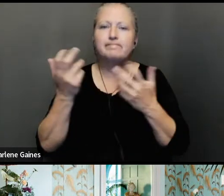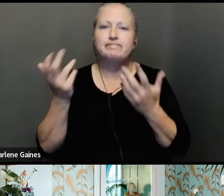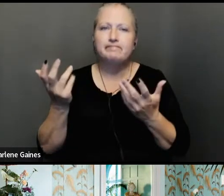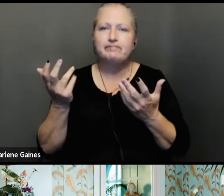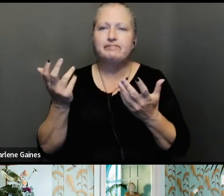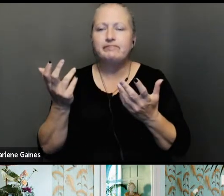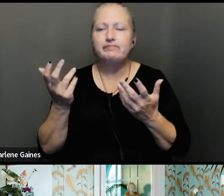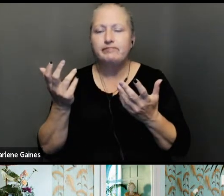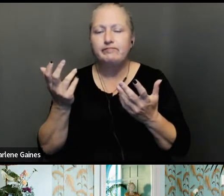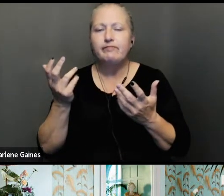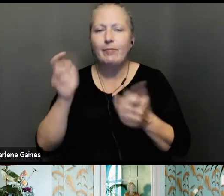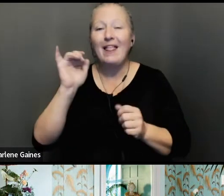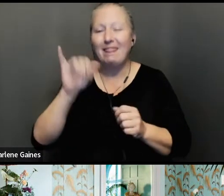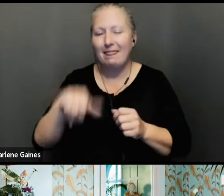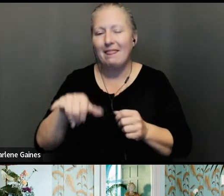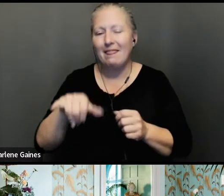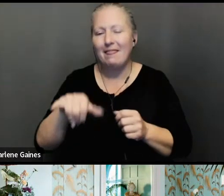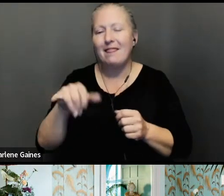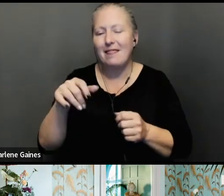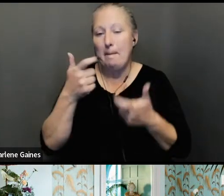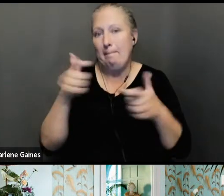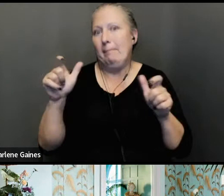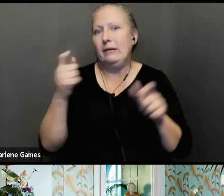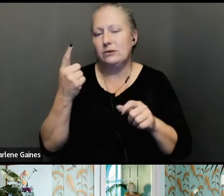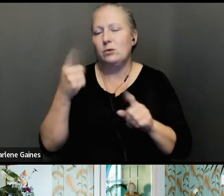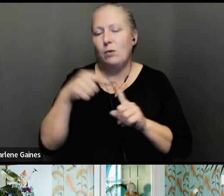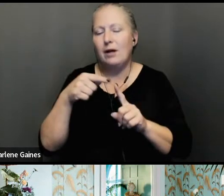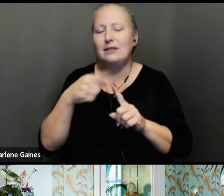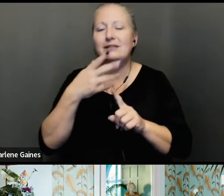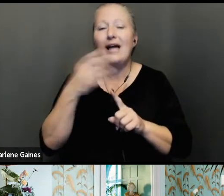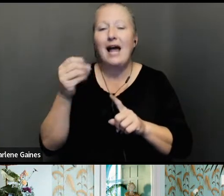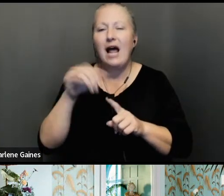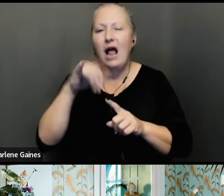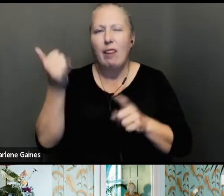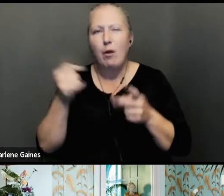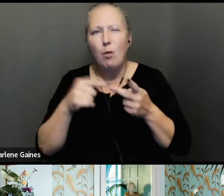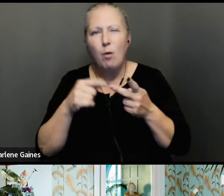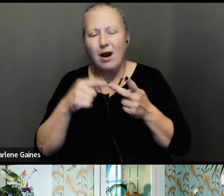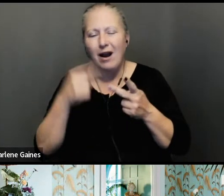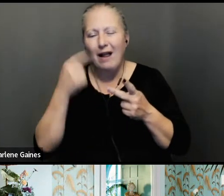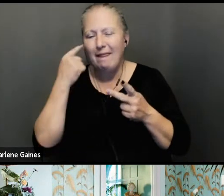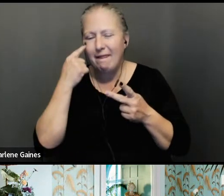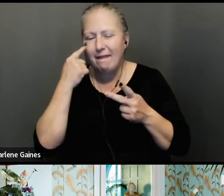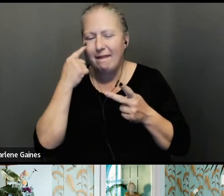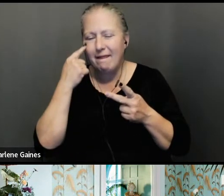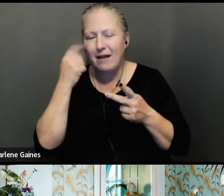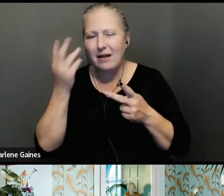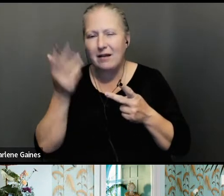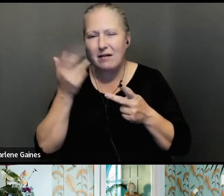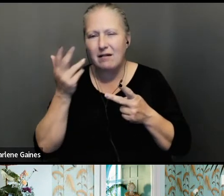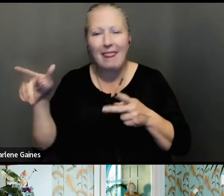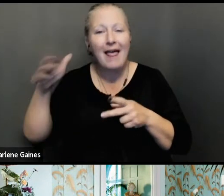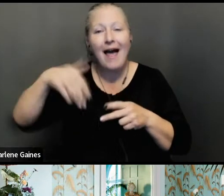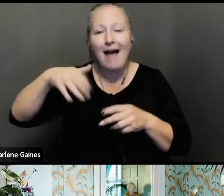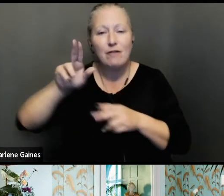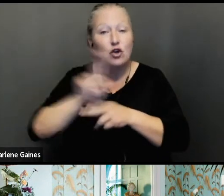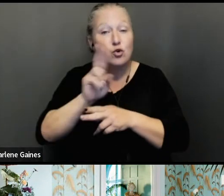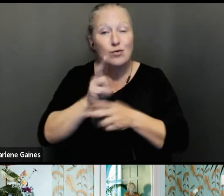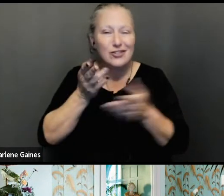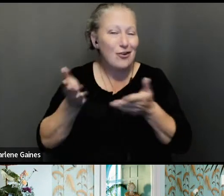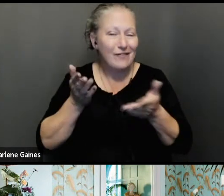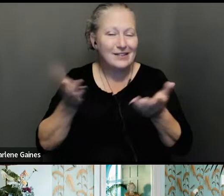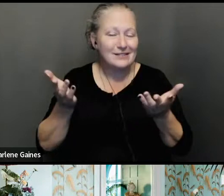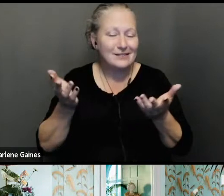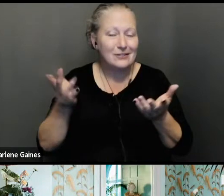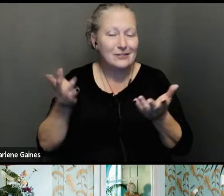that was one of the biggest ones. And I think the other one was they haven't used the service, so